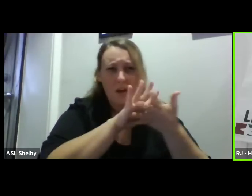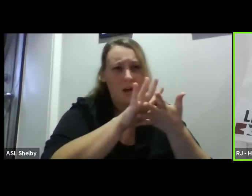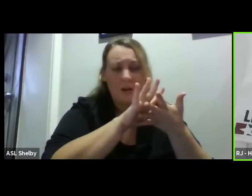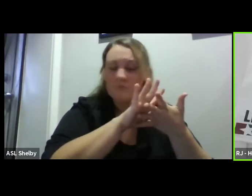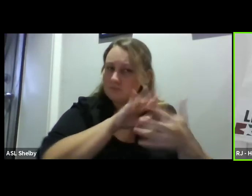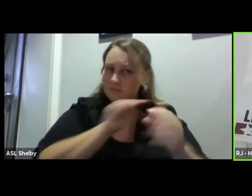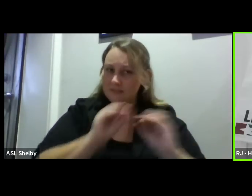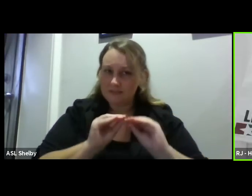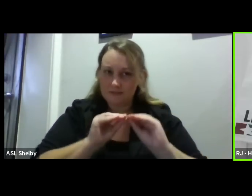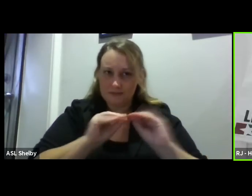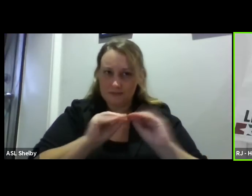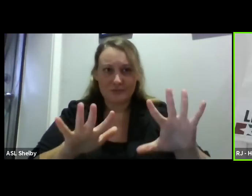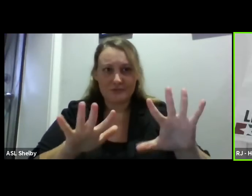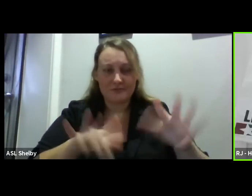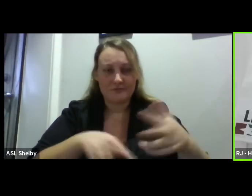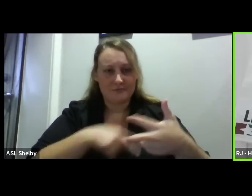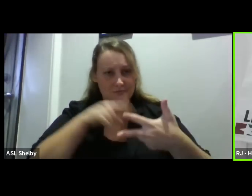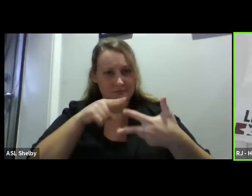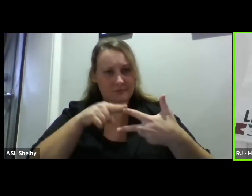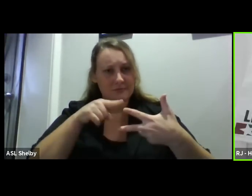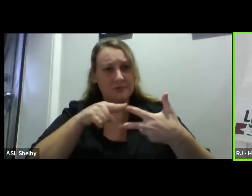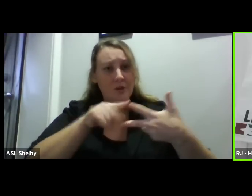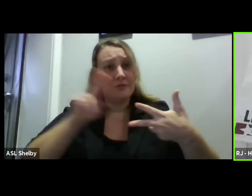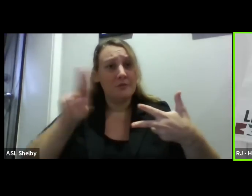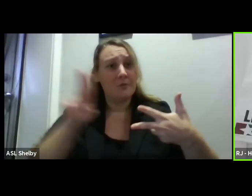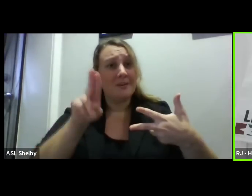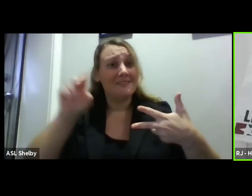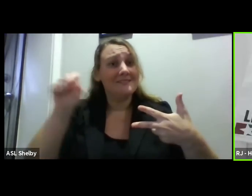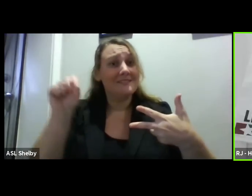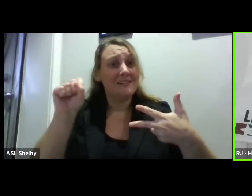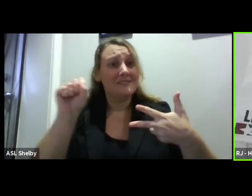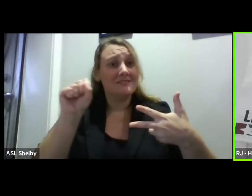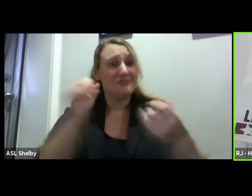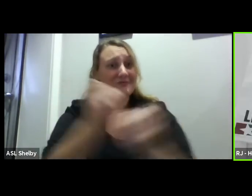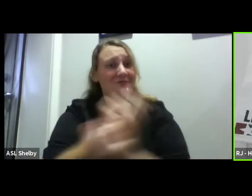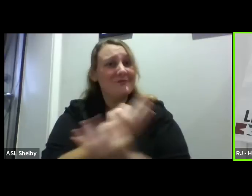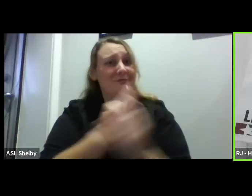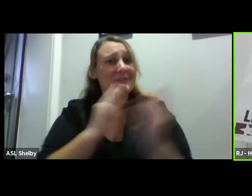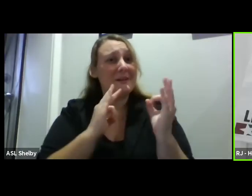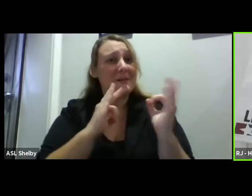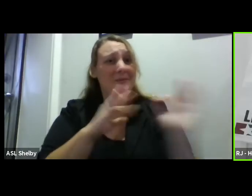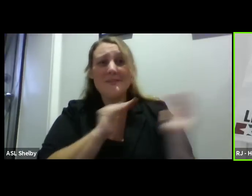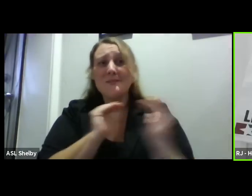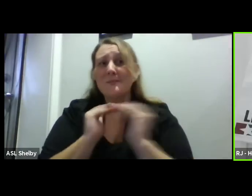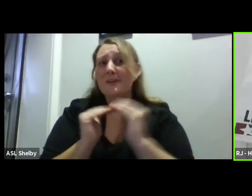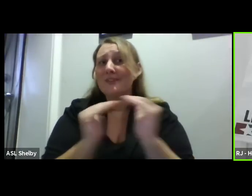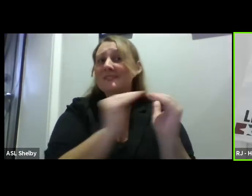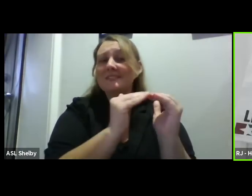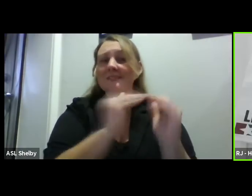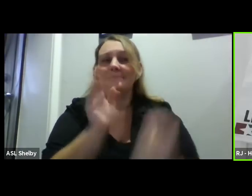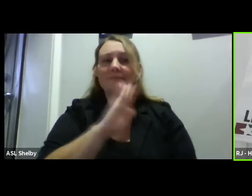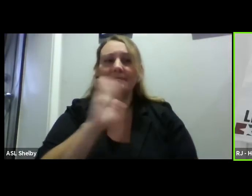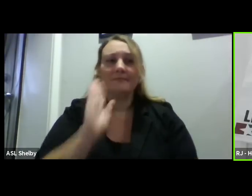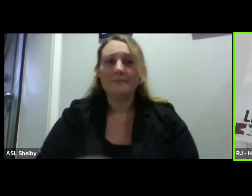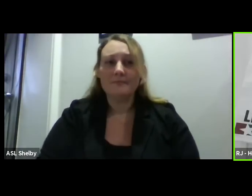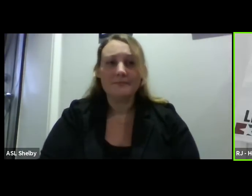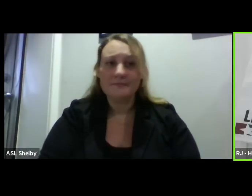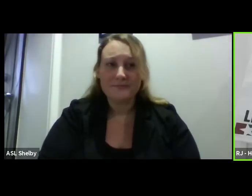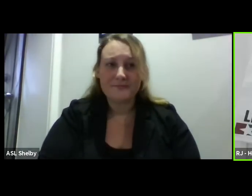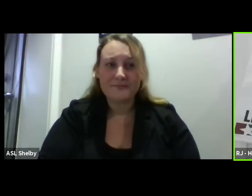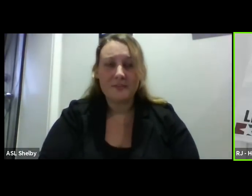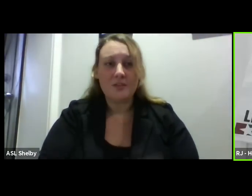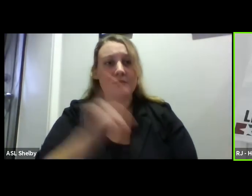is not a bastion of freedom and democracy. The United States is and has been a rogue